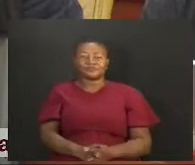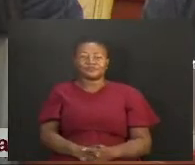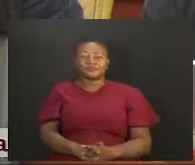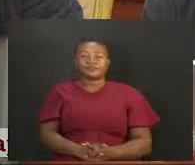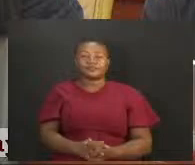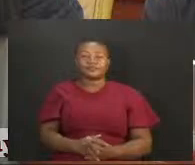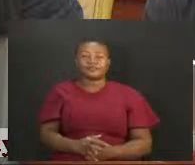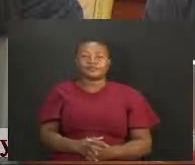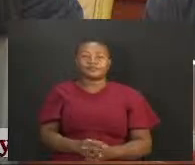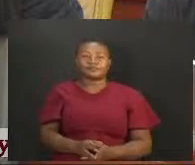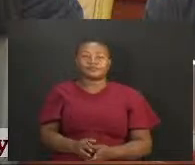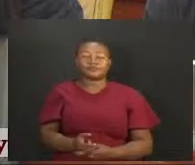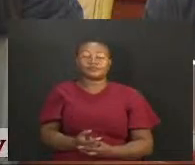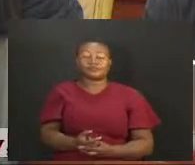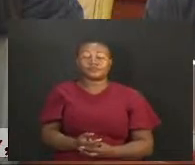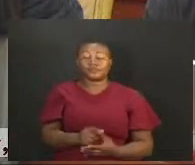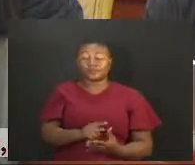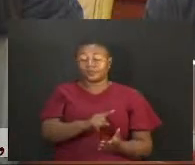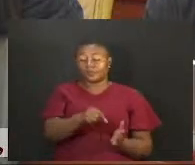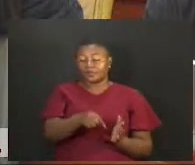this clearly